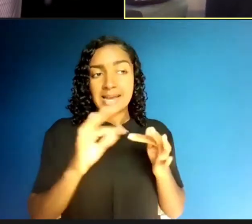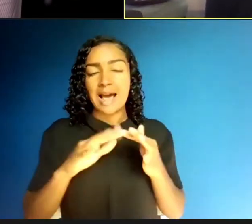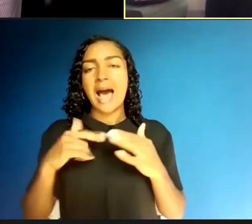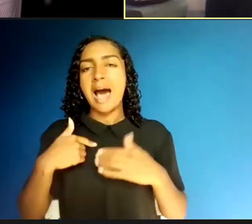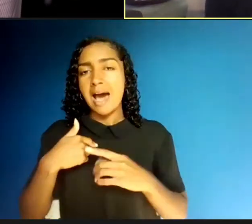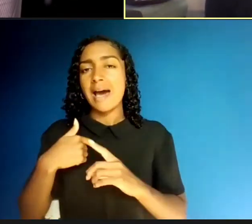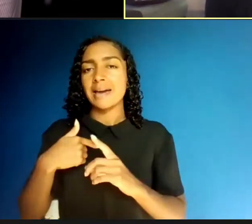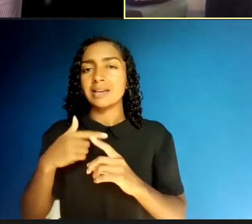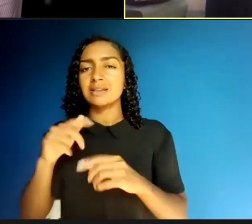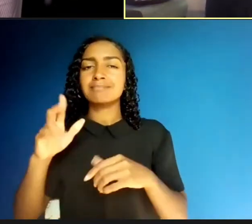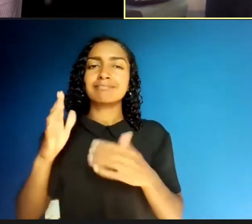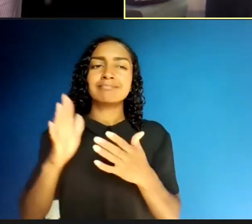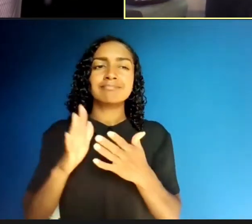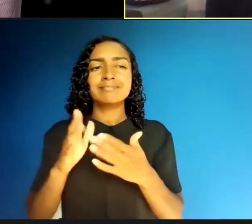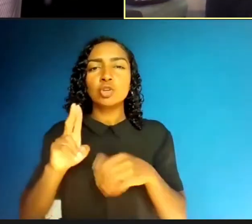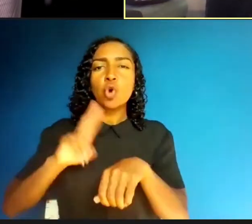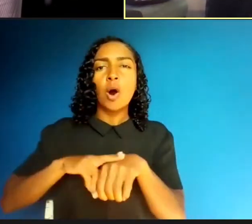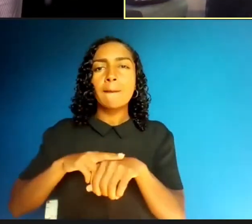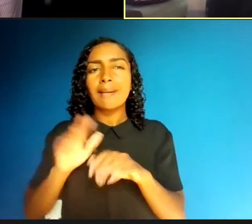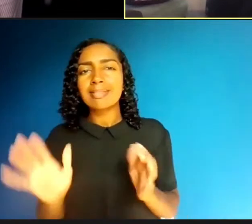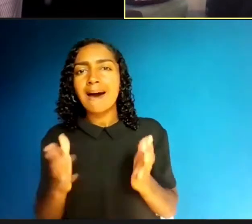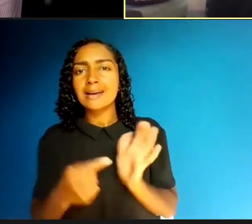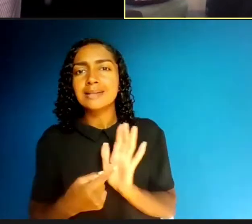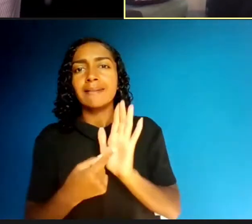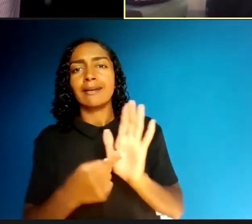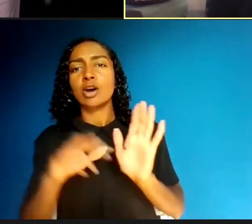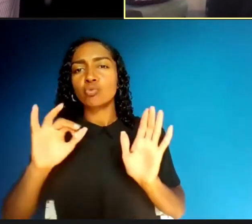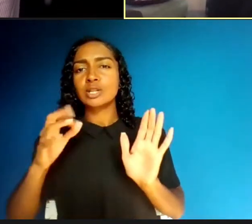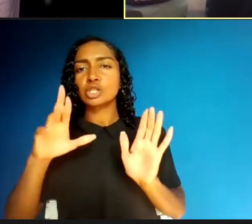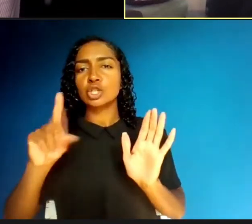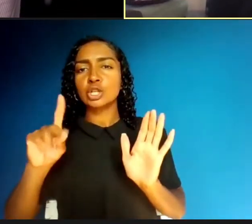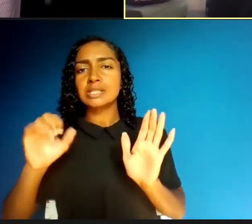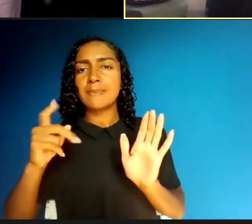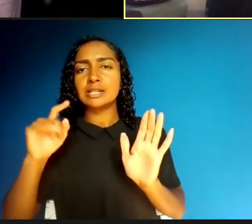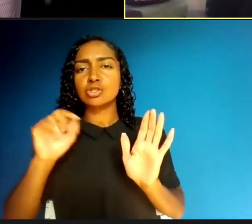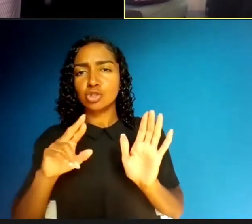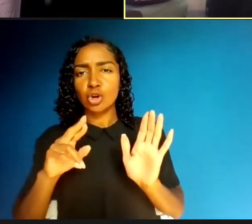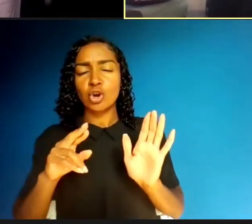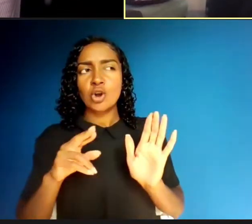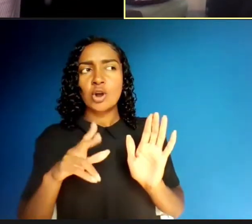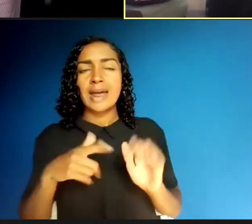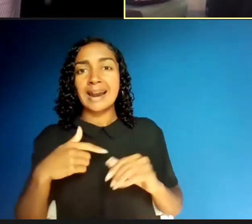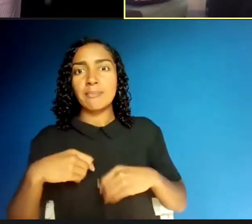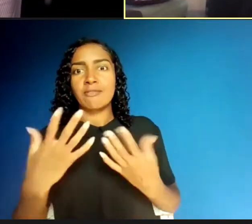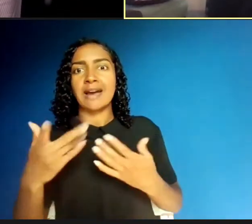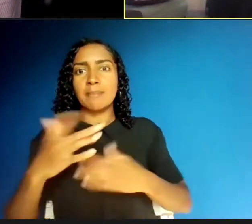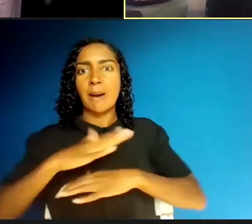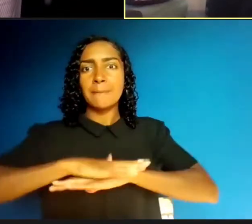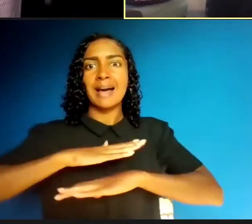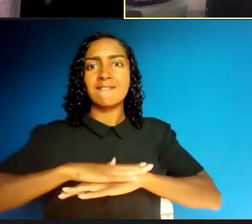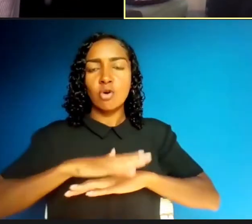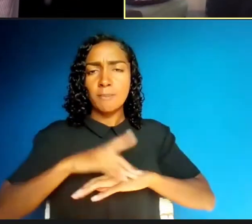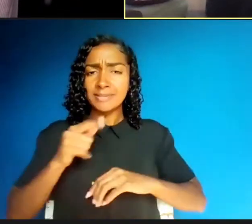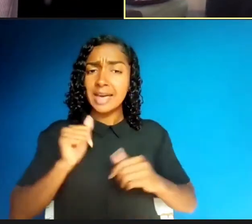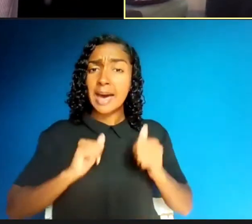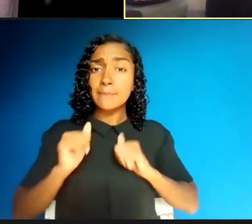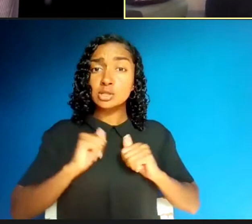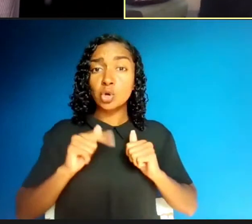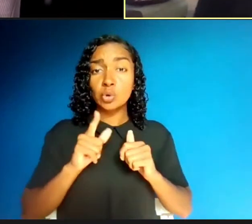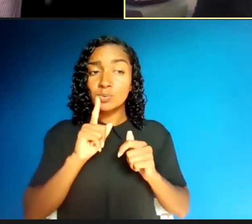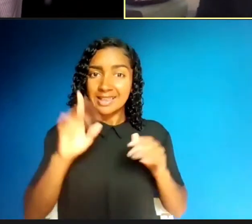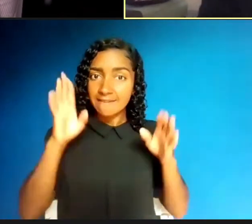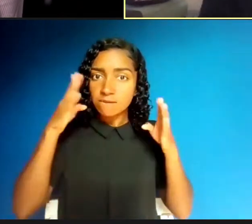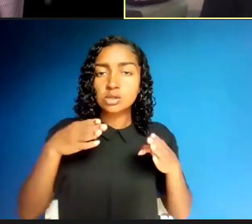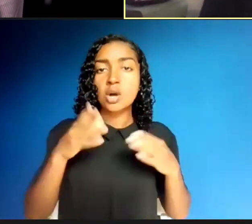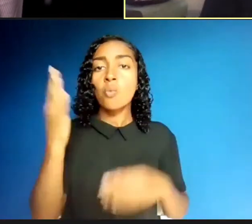platform. And I was like, the episode is mostly about why immigration and refugees are important to this country.